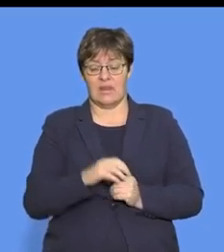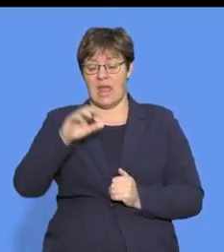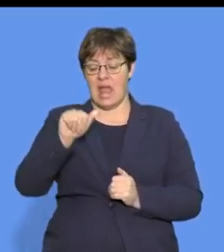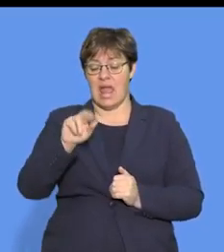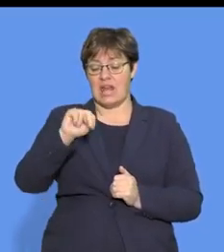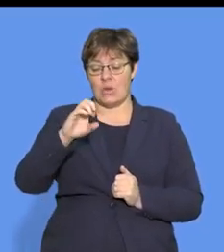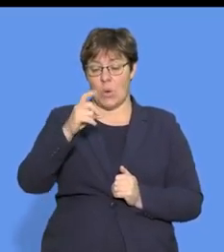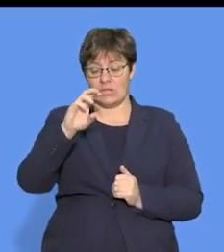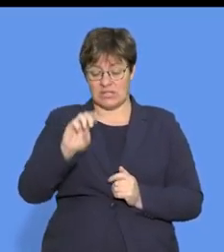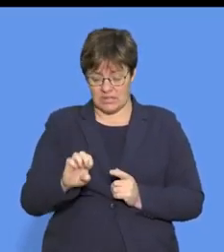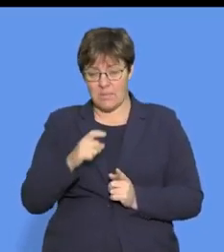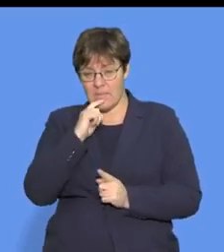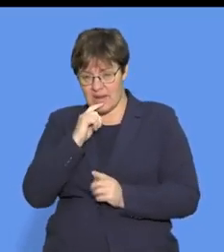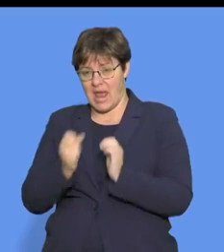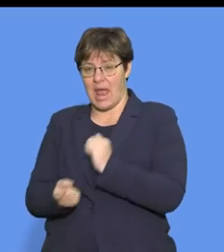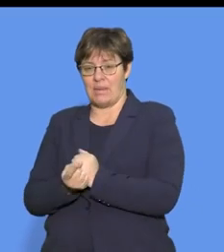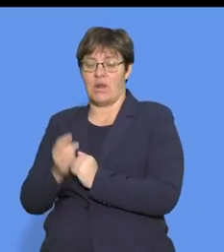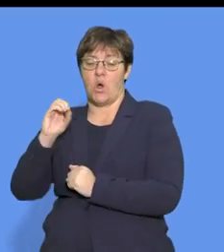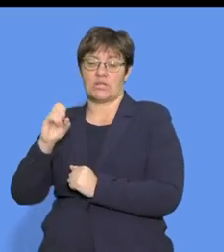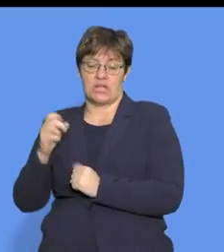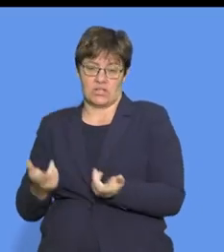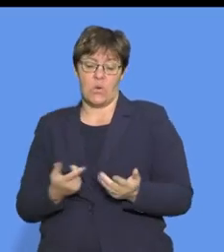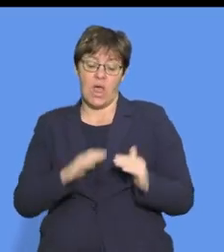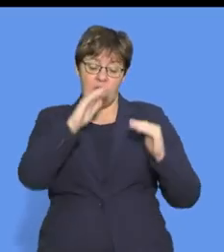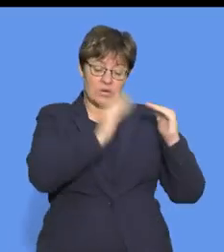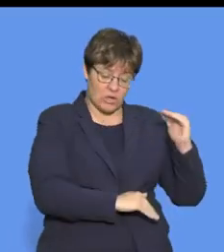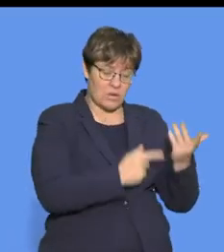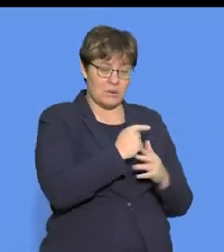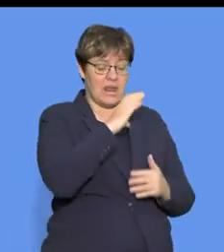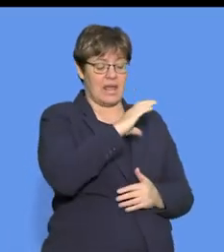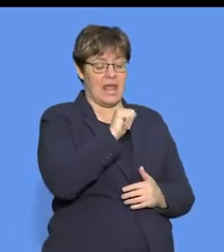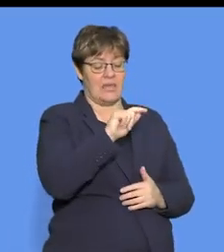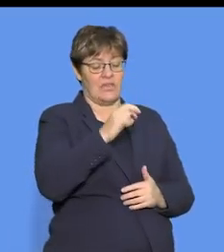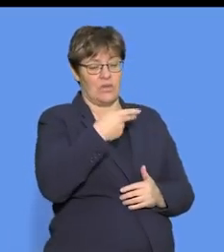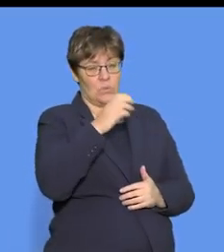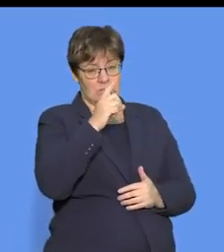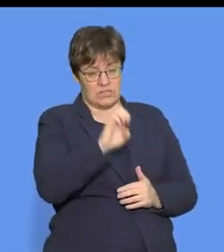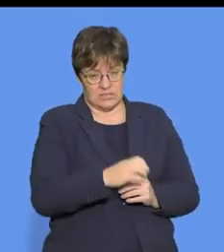over here, where we've got reduction, this is known as the cathode.